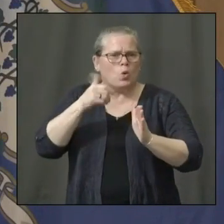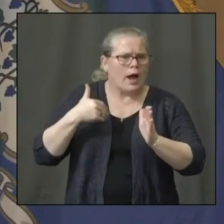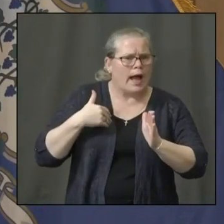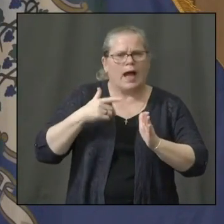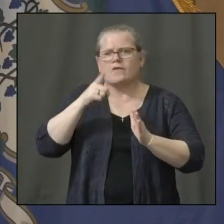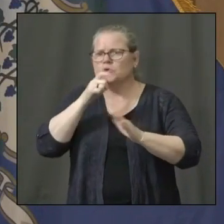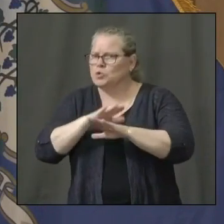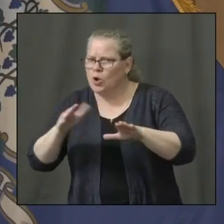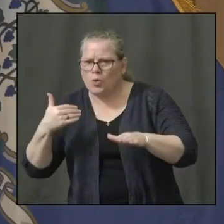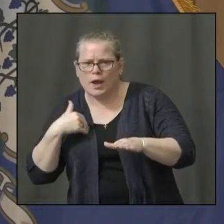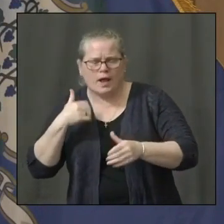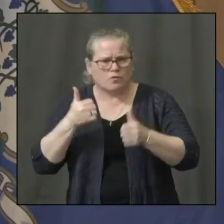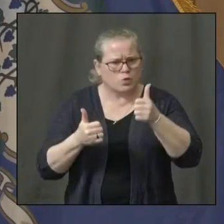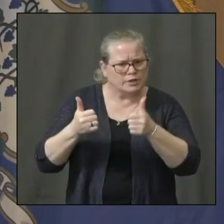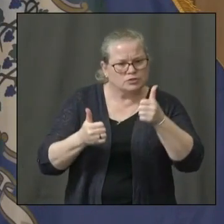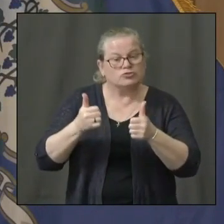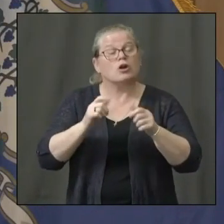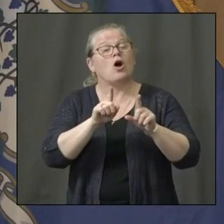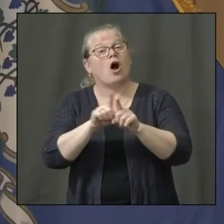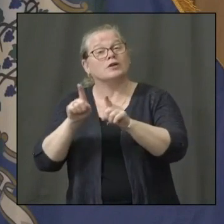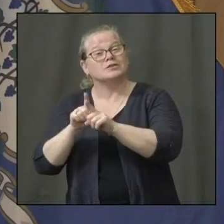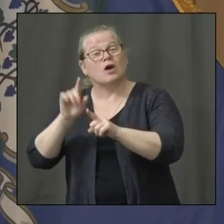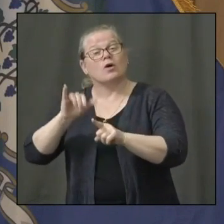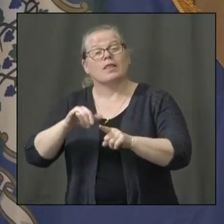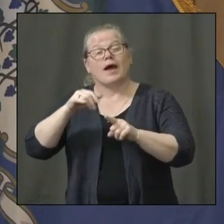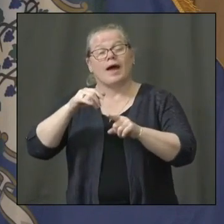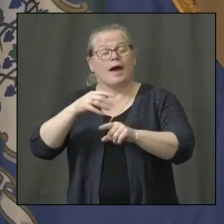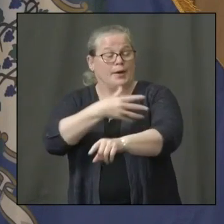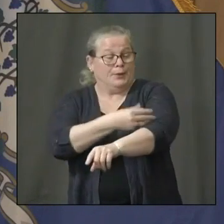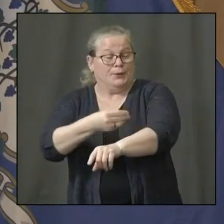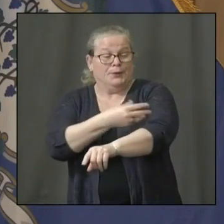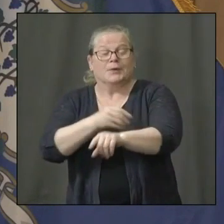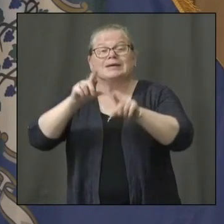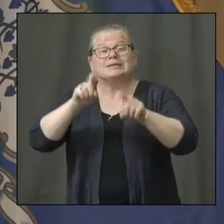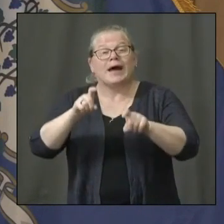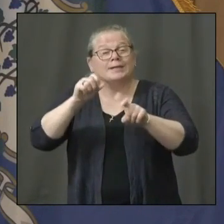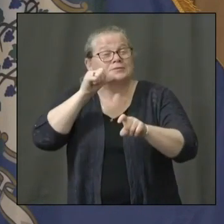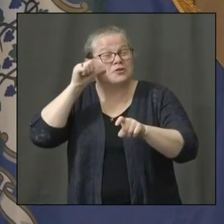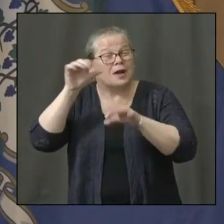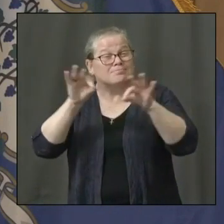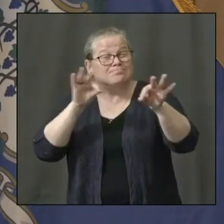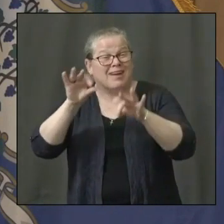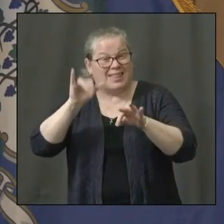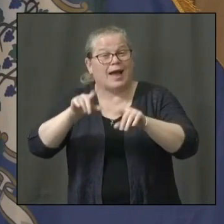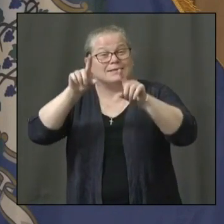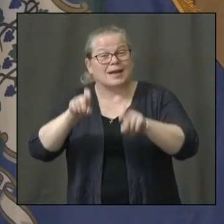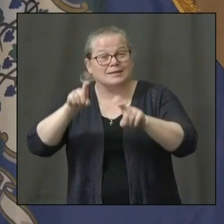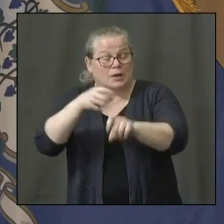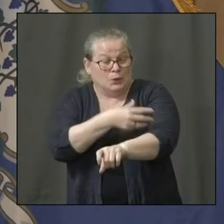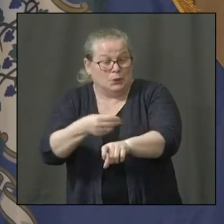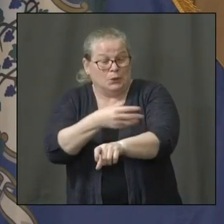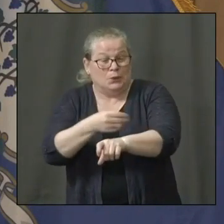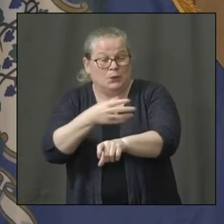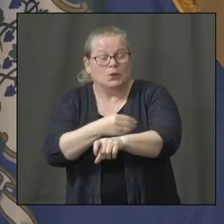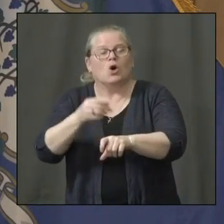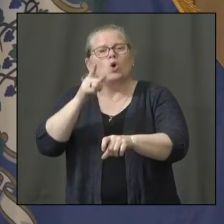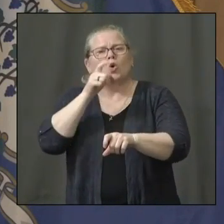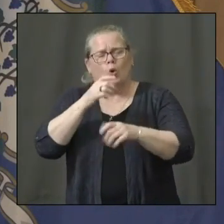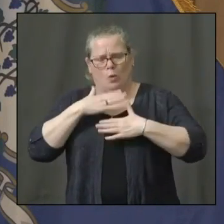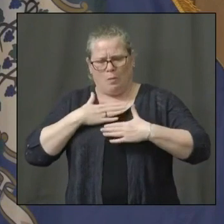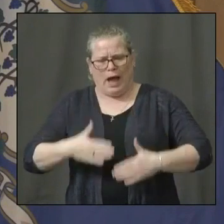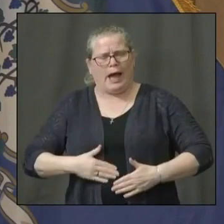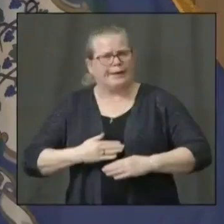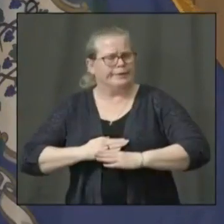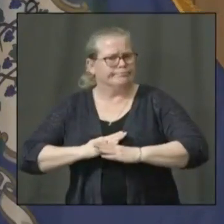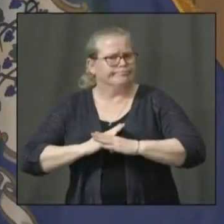the plasma testing, the antibody testing, we'll be able to focus on those key groups that are getting back to work and make sure